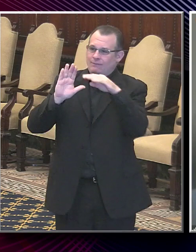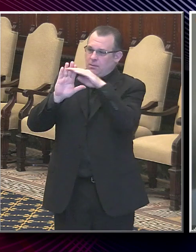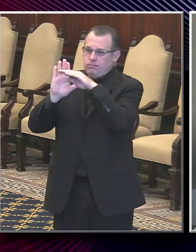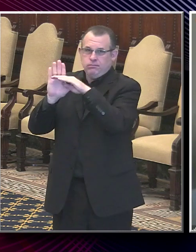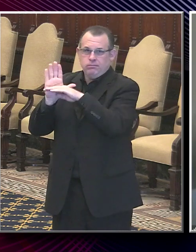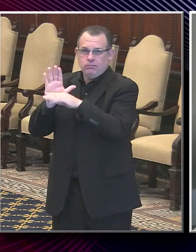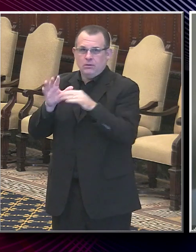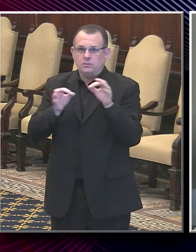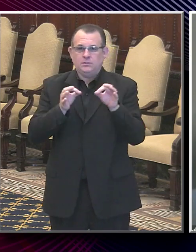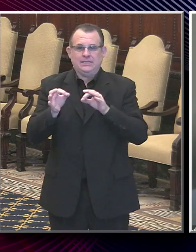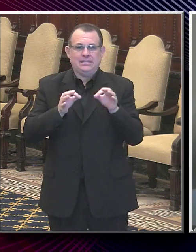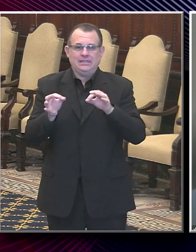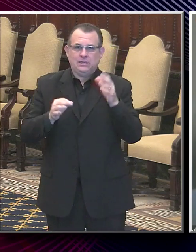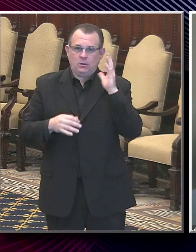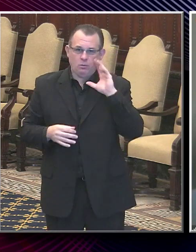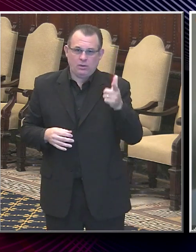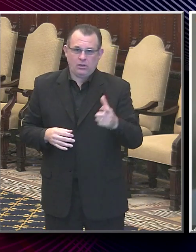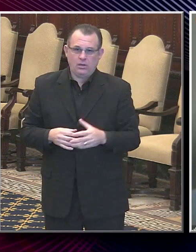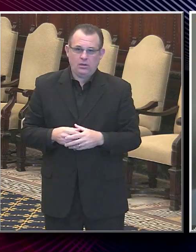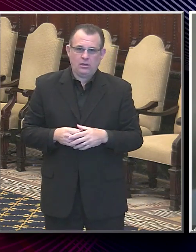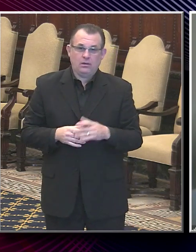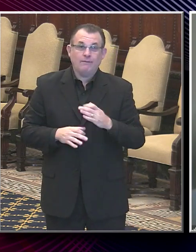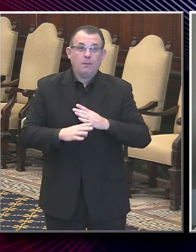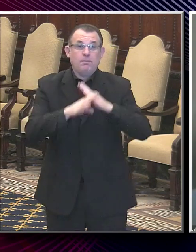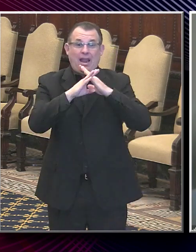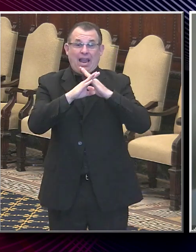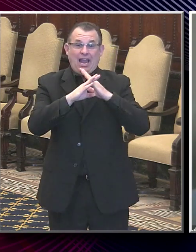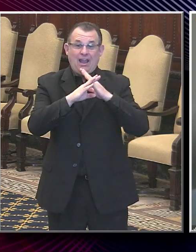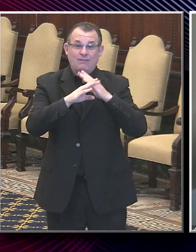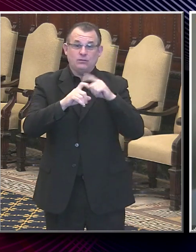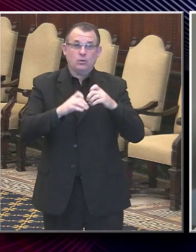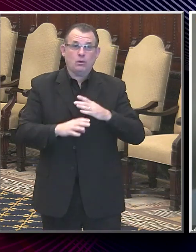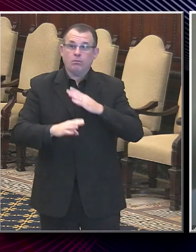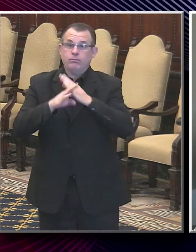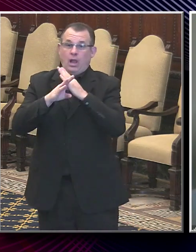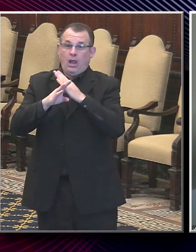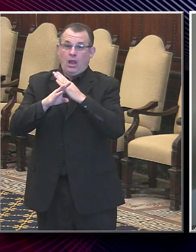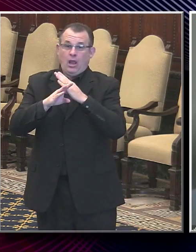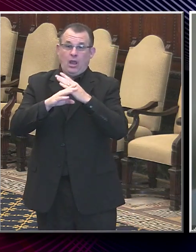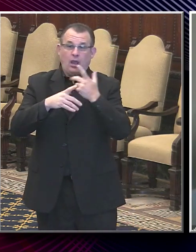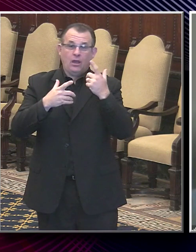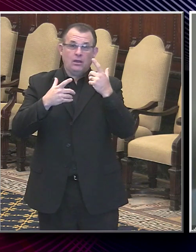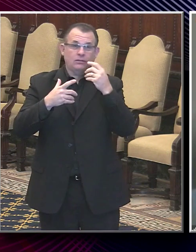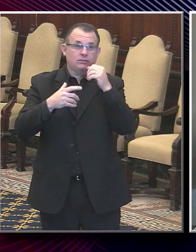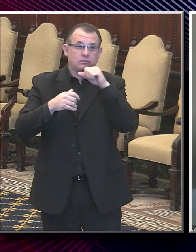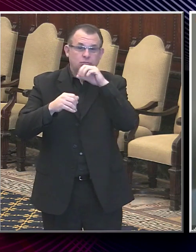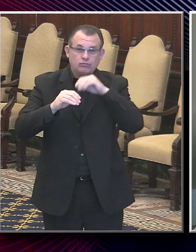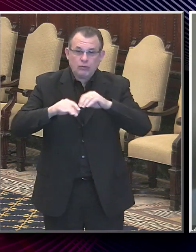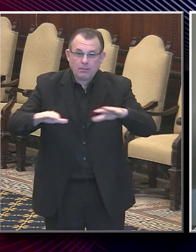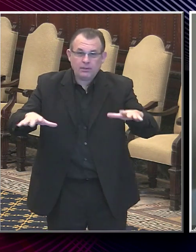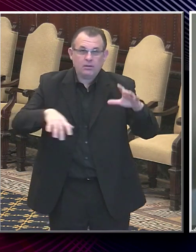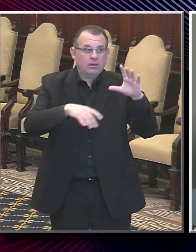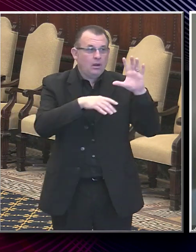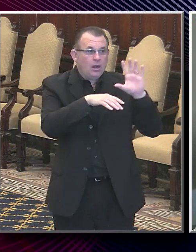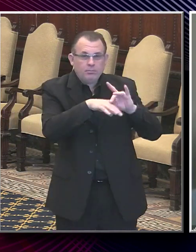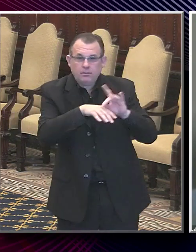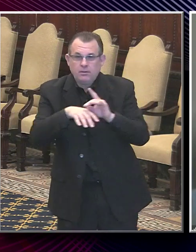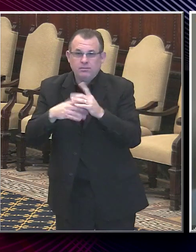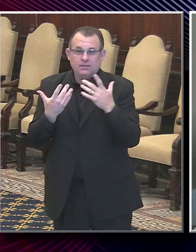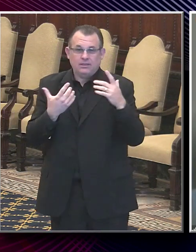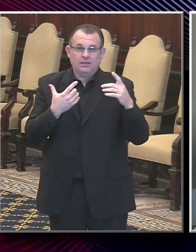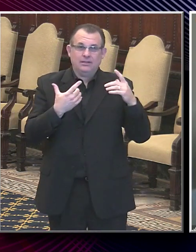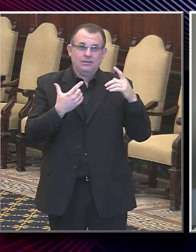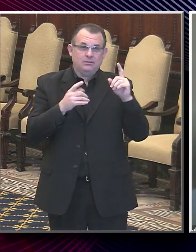setting, involve barriers to block the droplets that might carry the infection from one person to another. It'll involve spacing of people, and it will